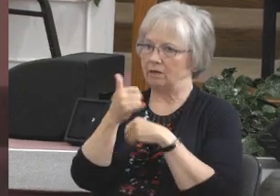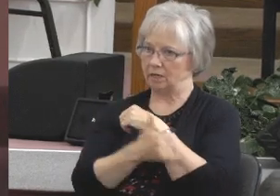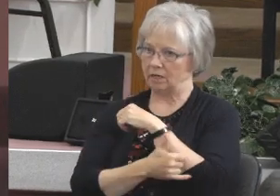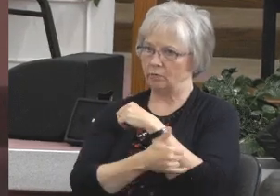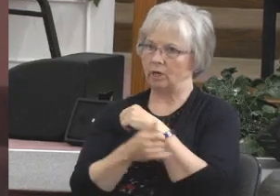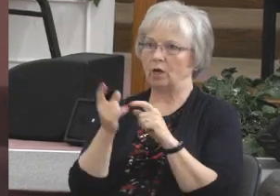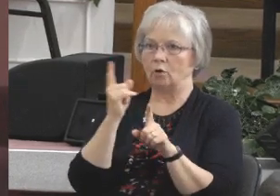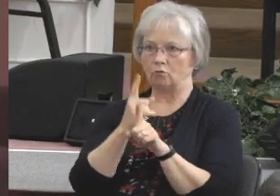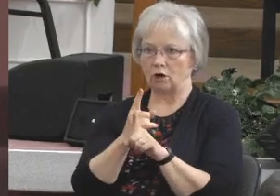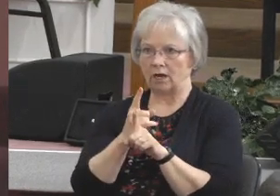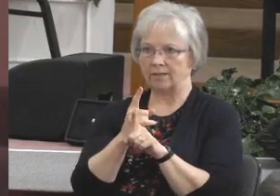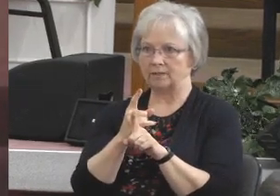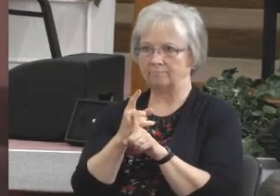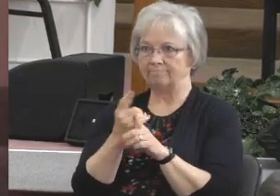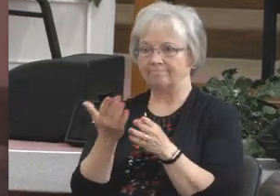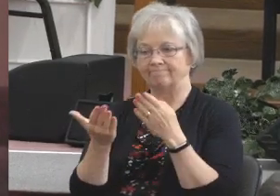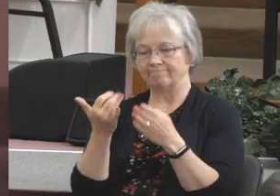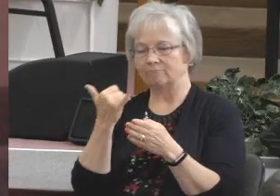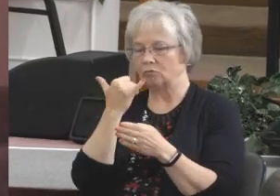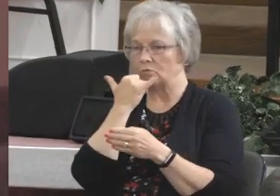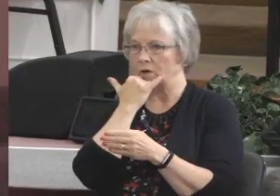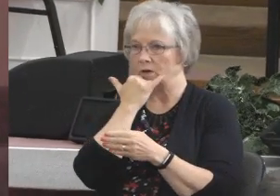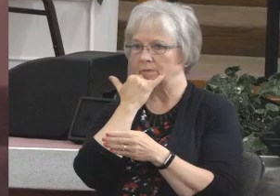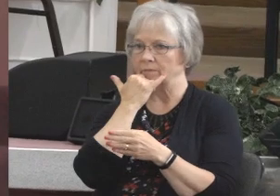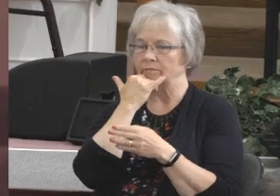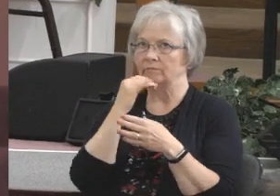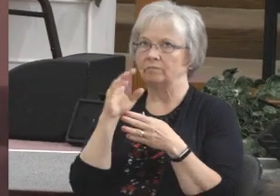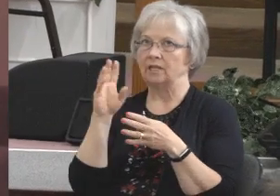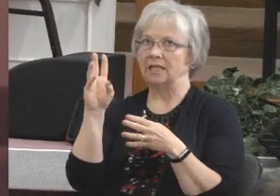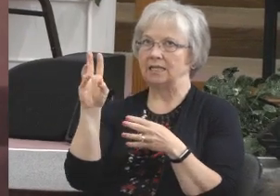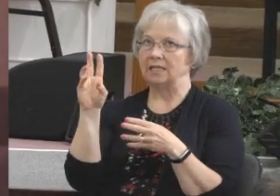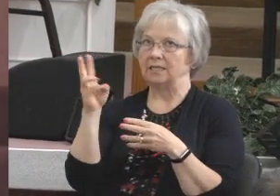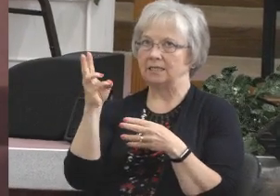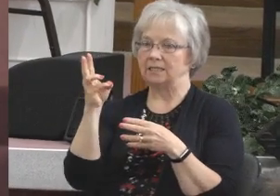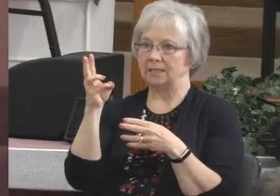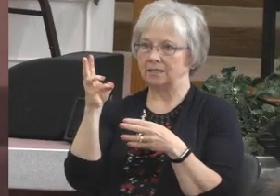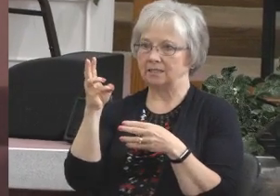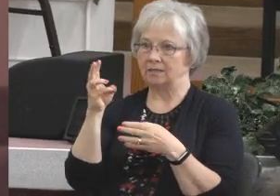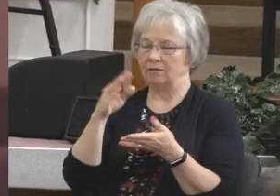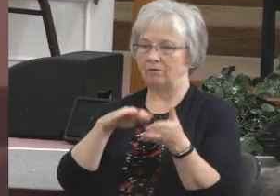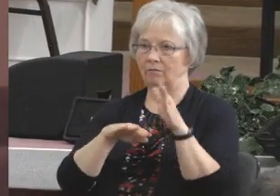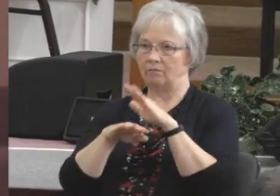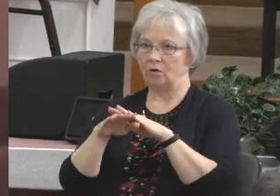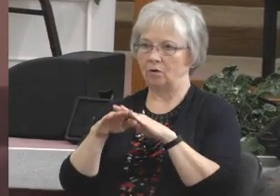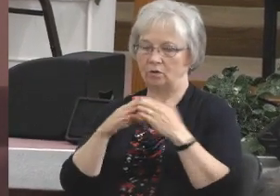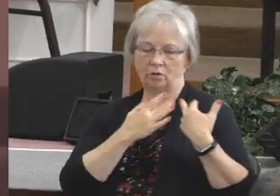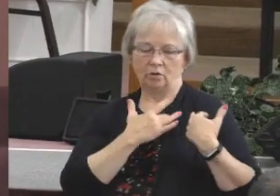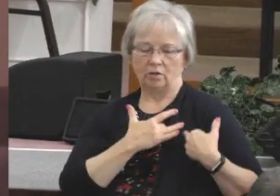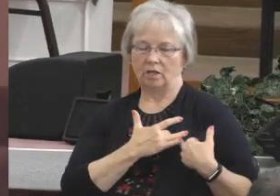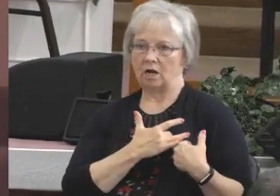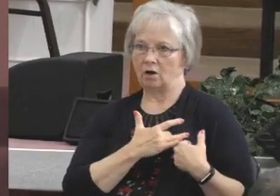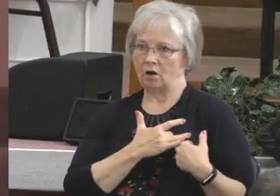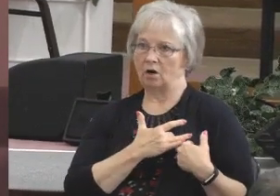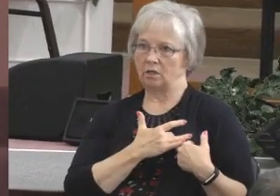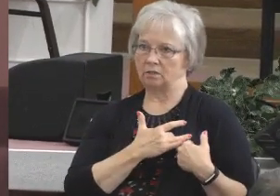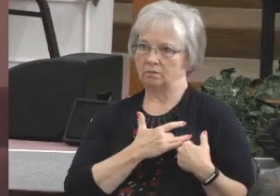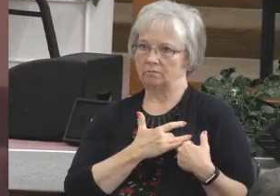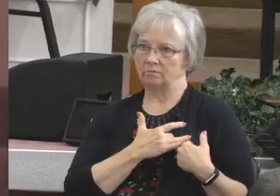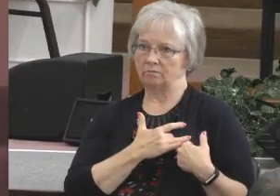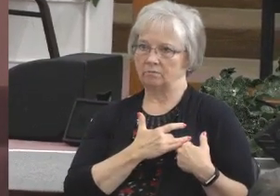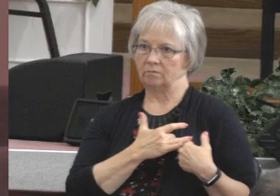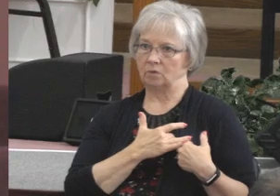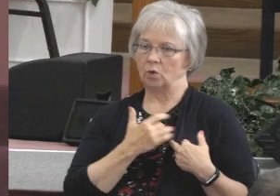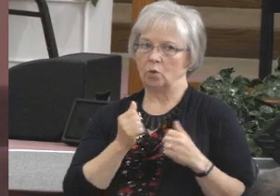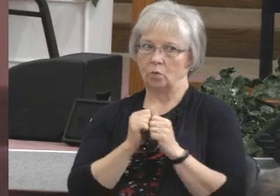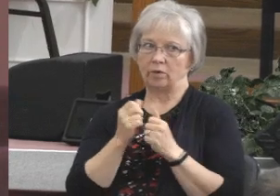The sixth fold is for where our hearts lie. It is with our heart that we pledge allegiance to the flag of the United